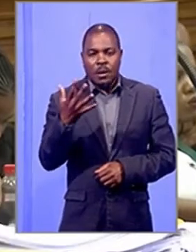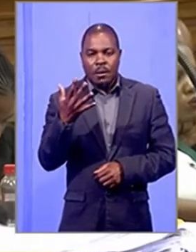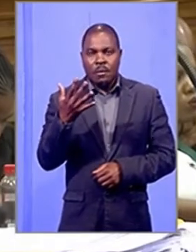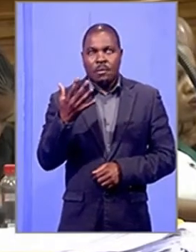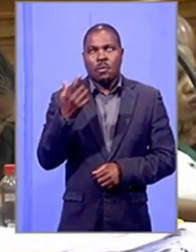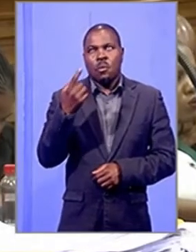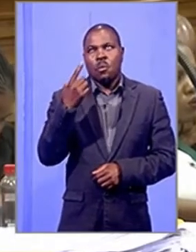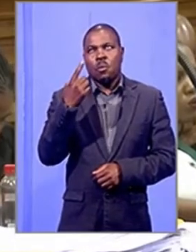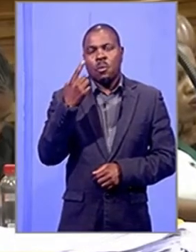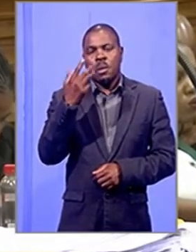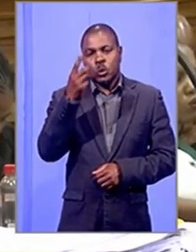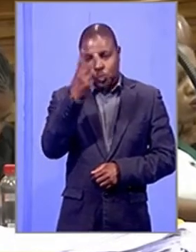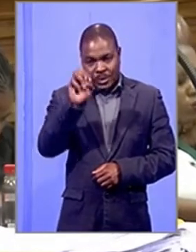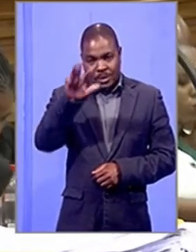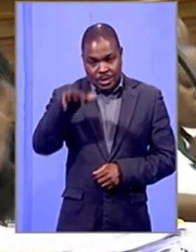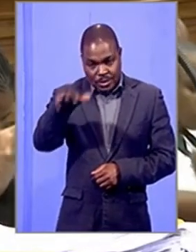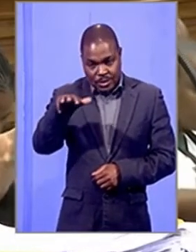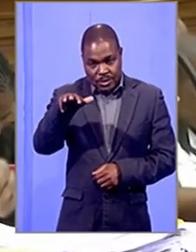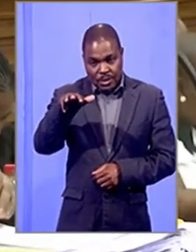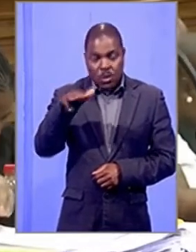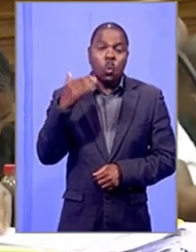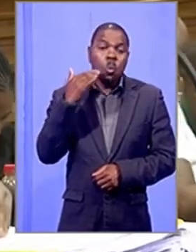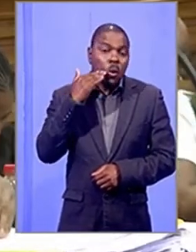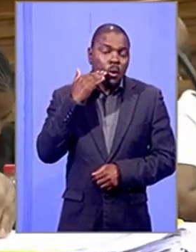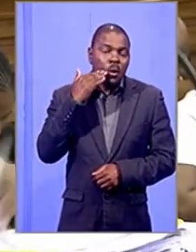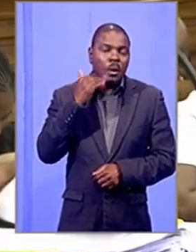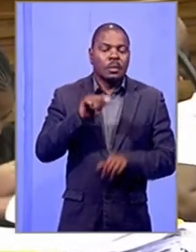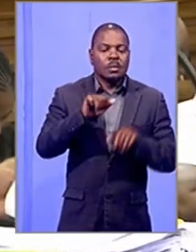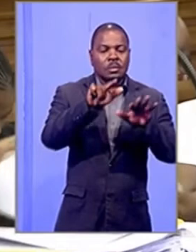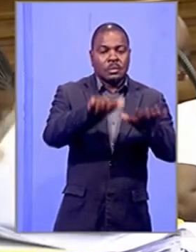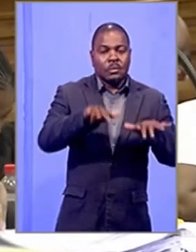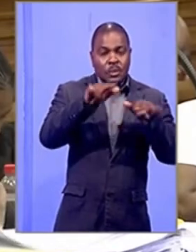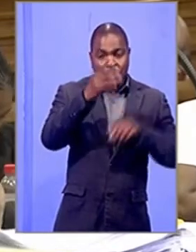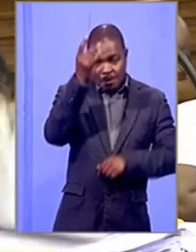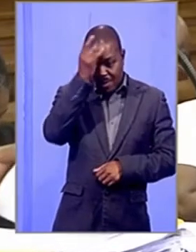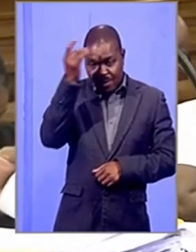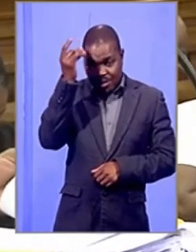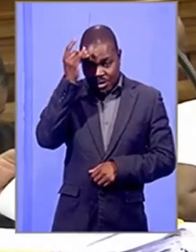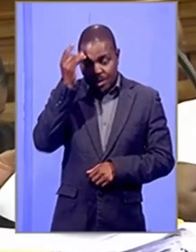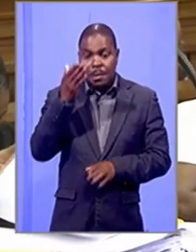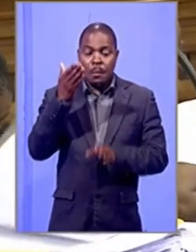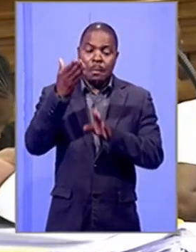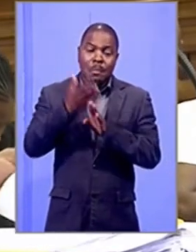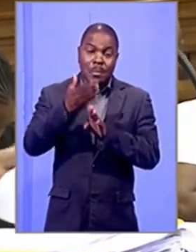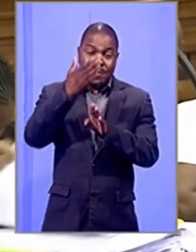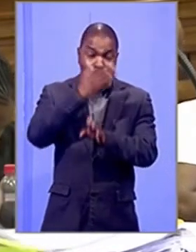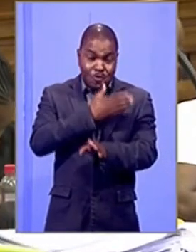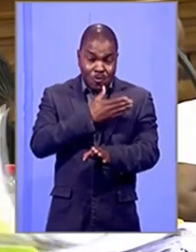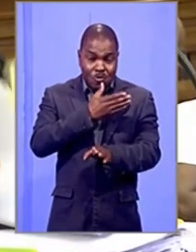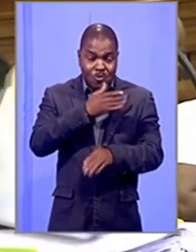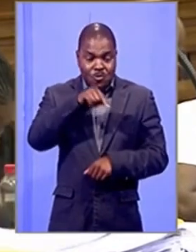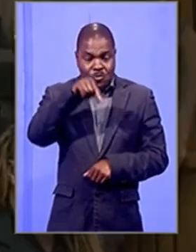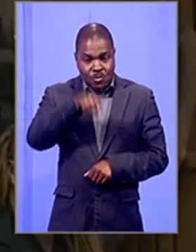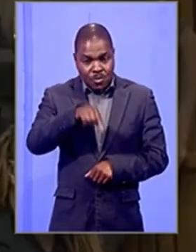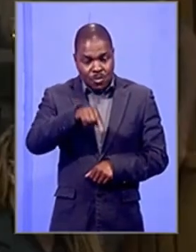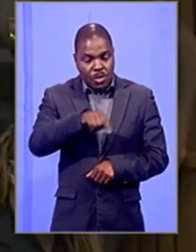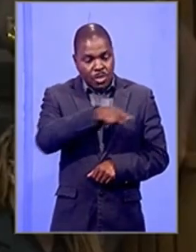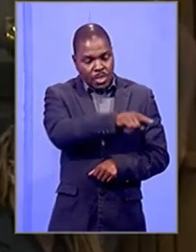2019, and that was on the 17th of March before they have